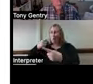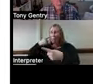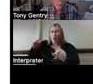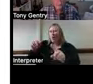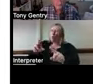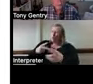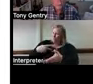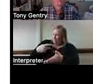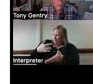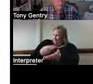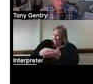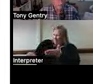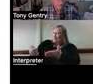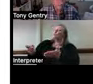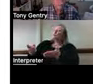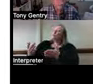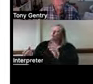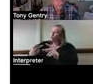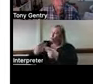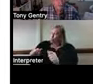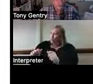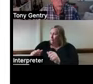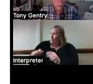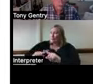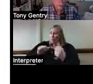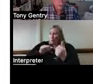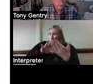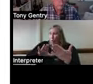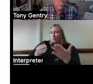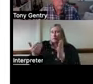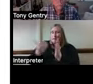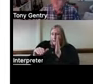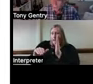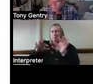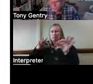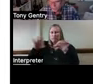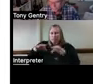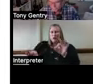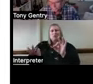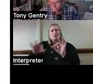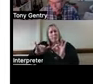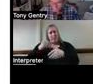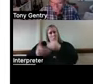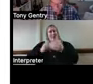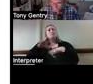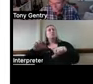And again, that decision-making model is teased out in more detail in the link that I put at the bottom of the slide.